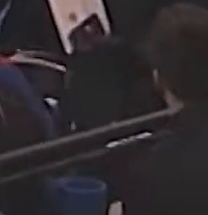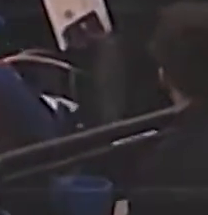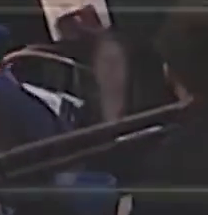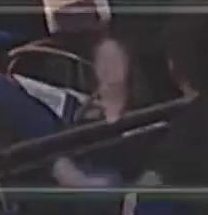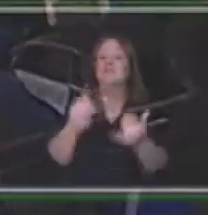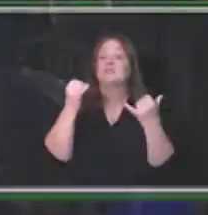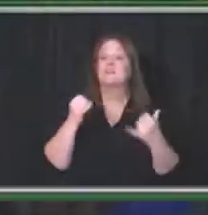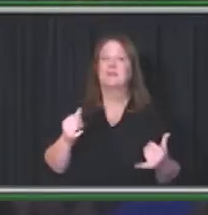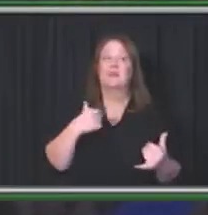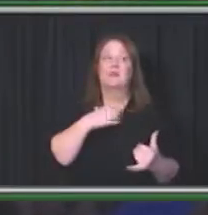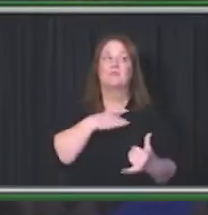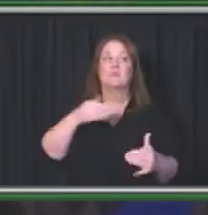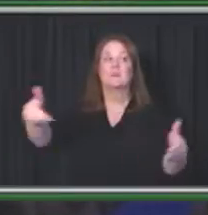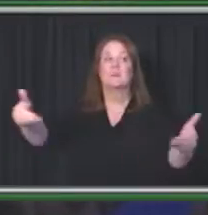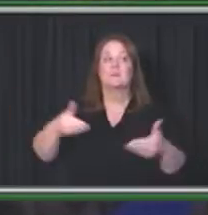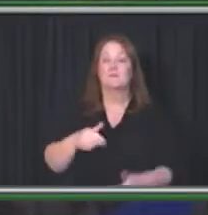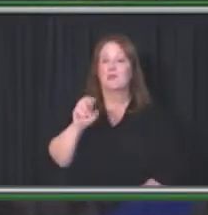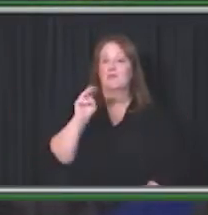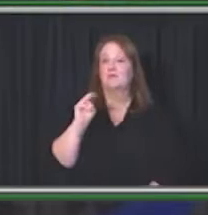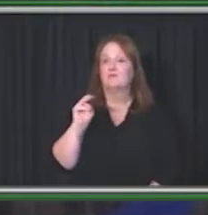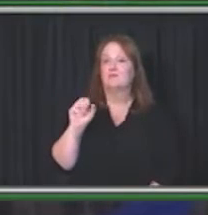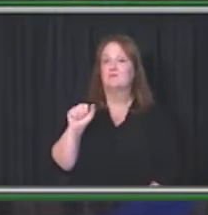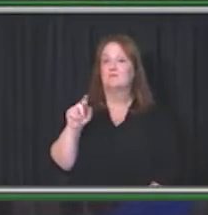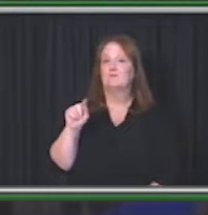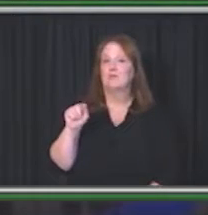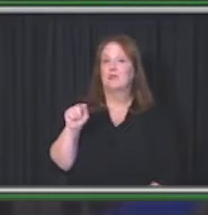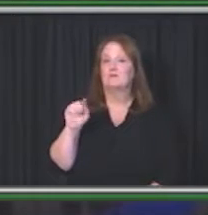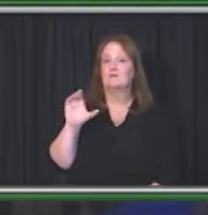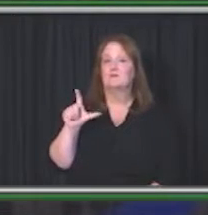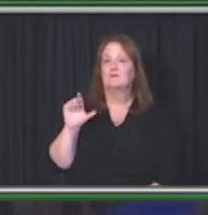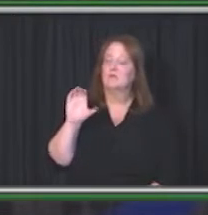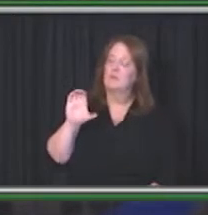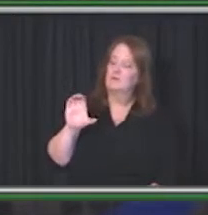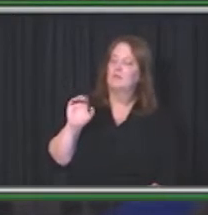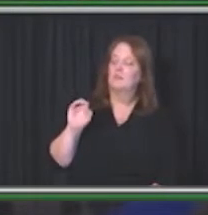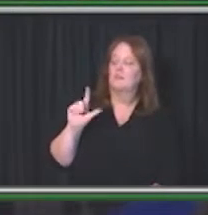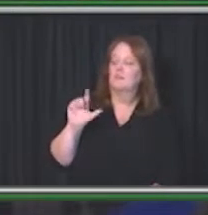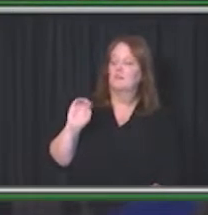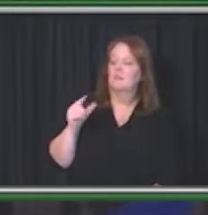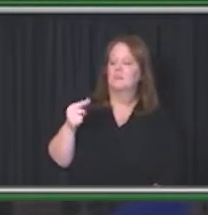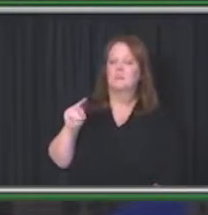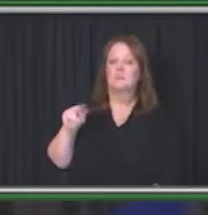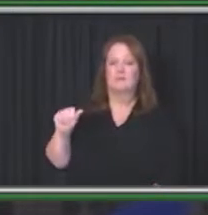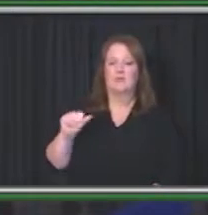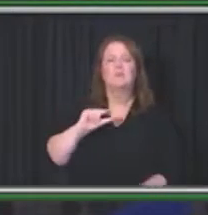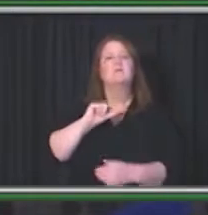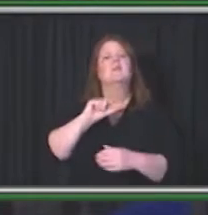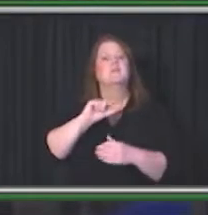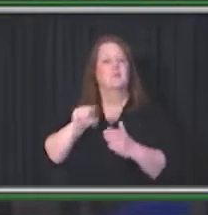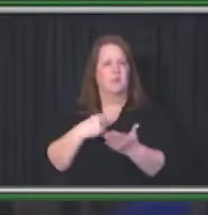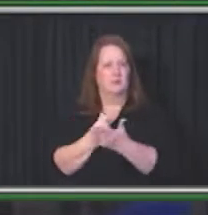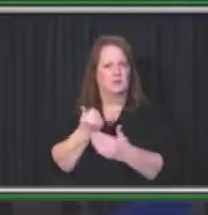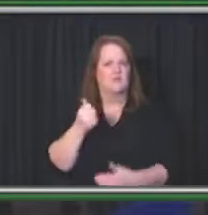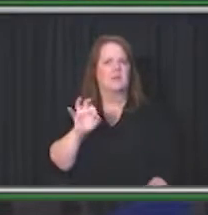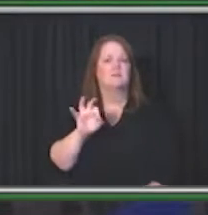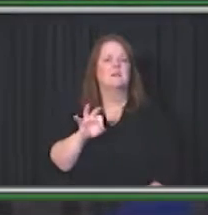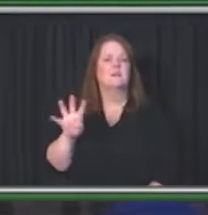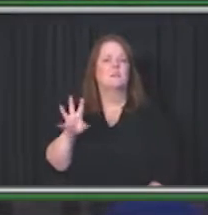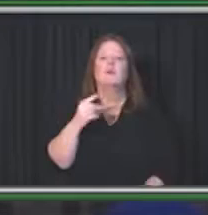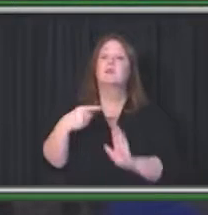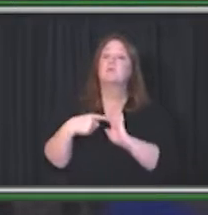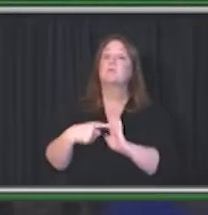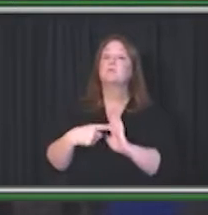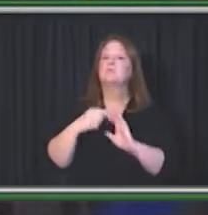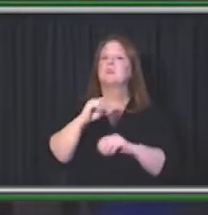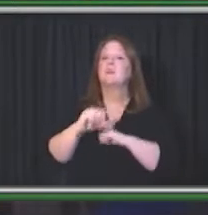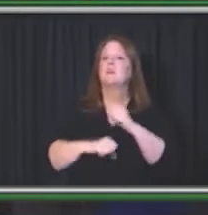I'd now like to invite Matt Colonia, a graduate of the class of 1994 and a representative of the Alumni Association, to the podium.